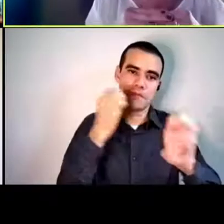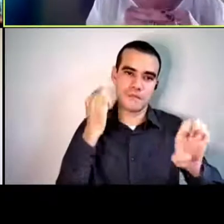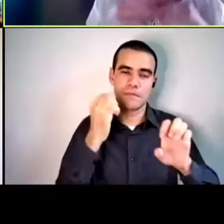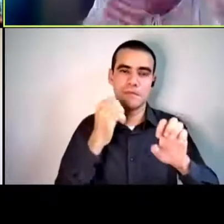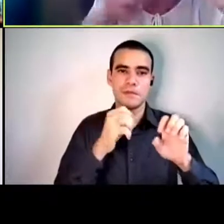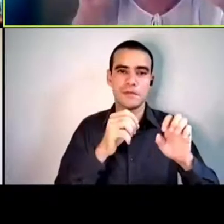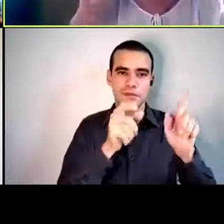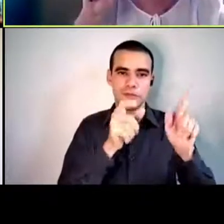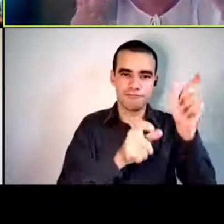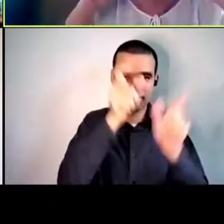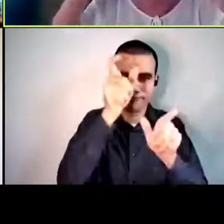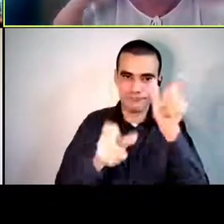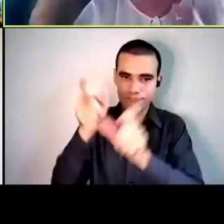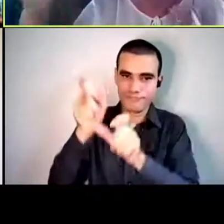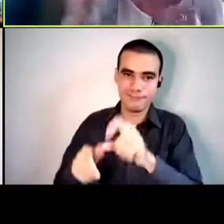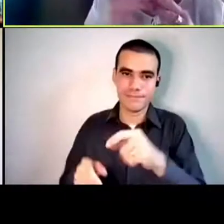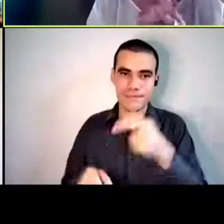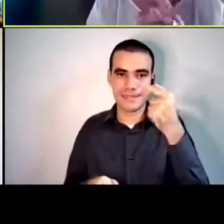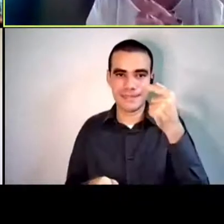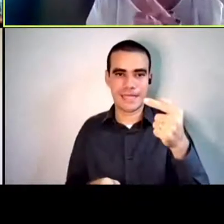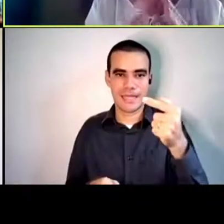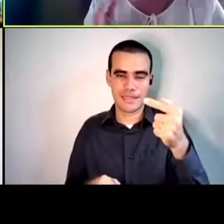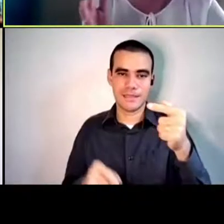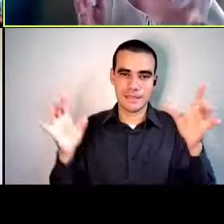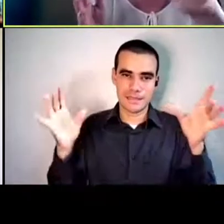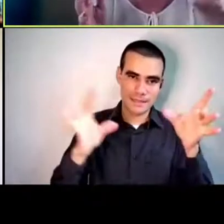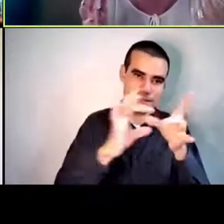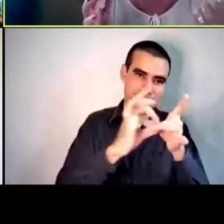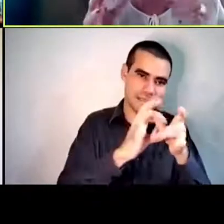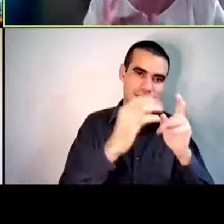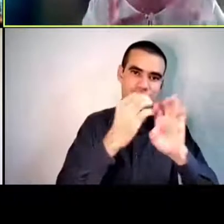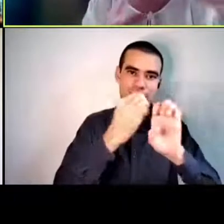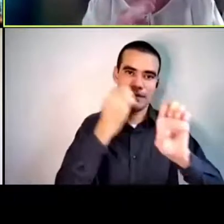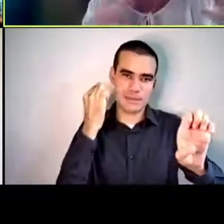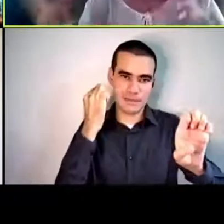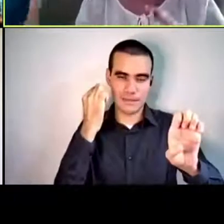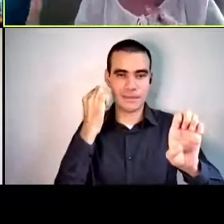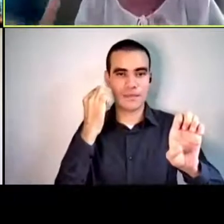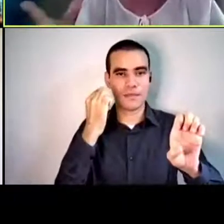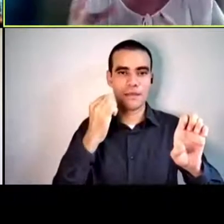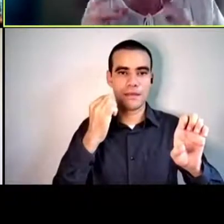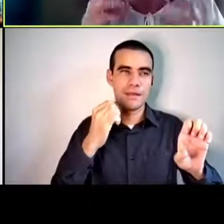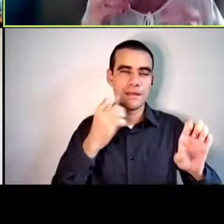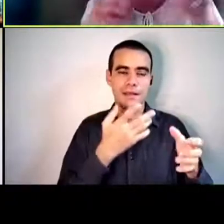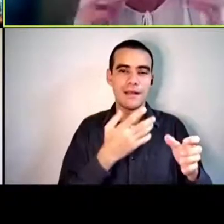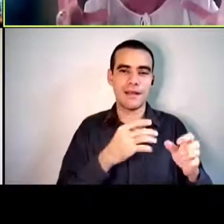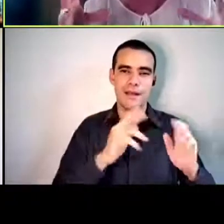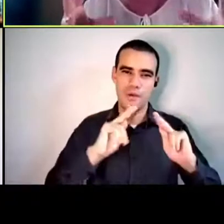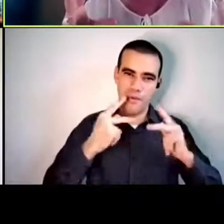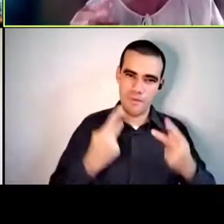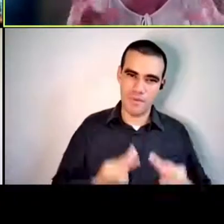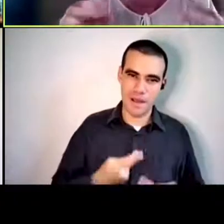training of engineers in 7 axes related to the engineering backgrounds.